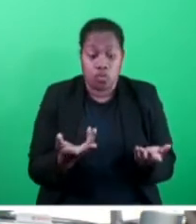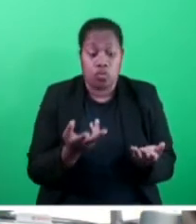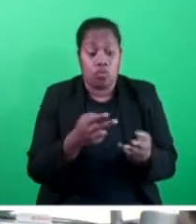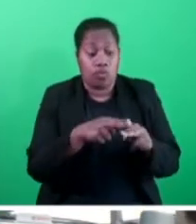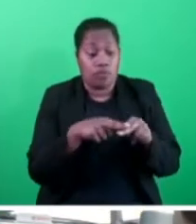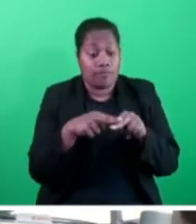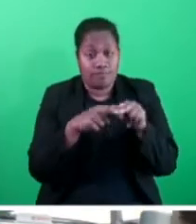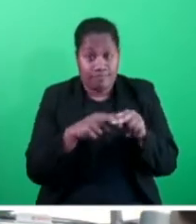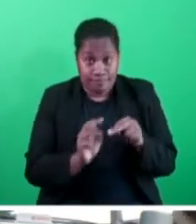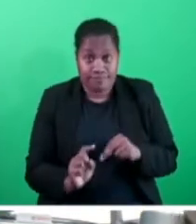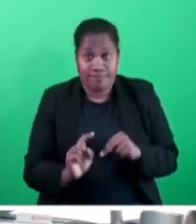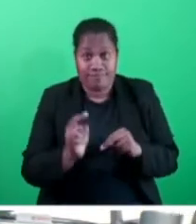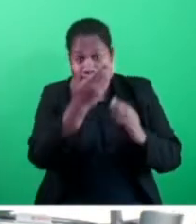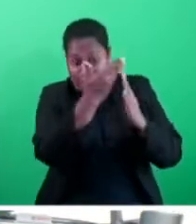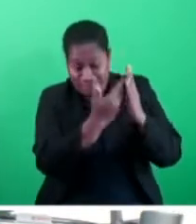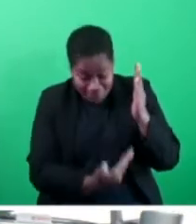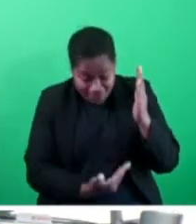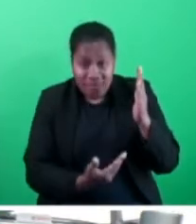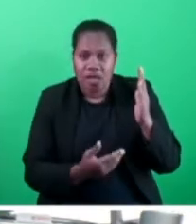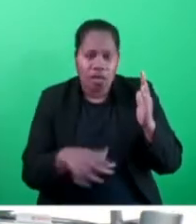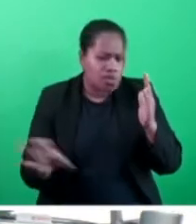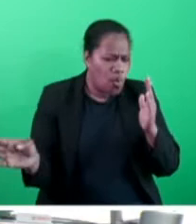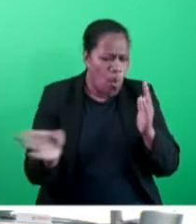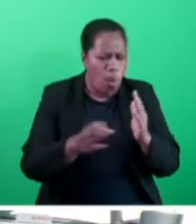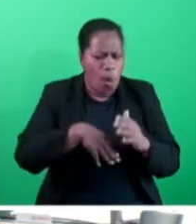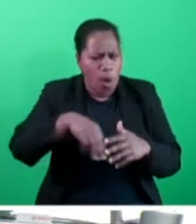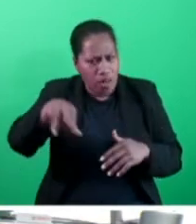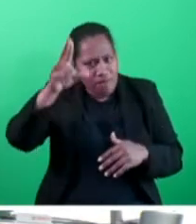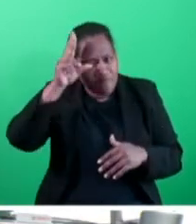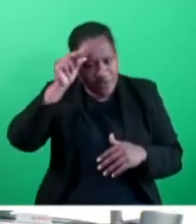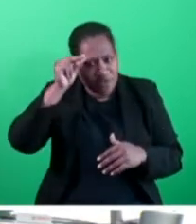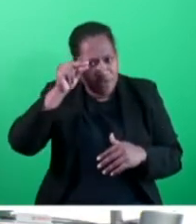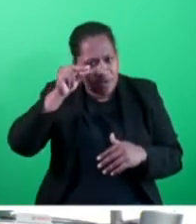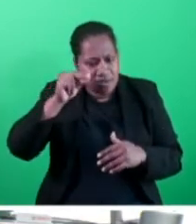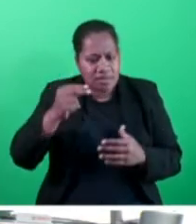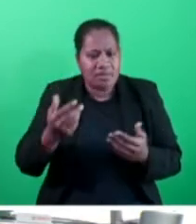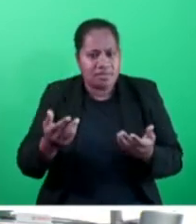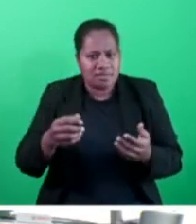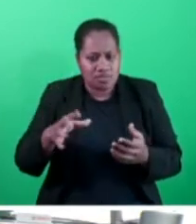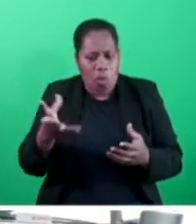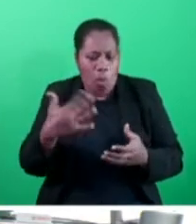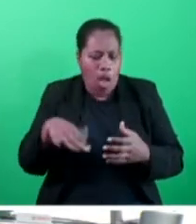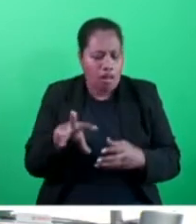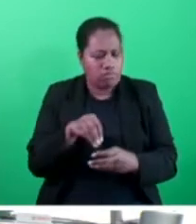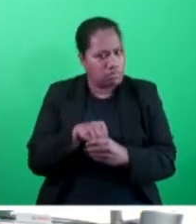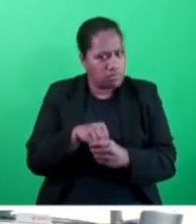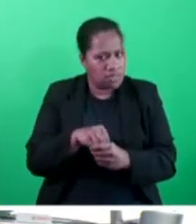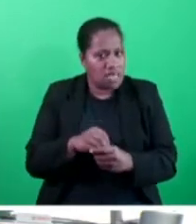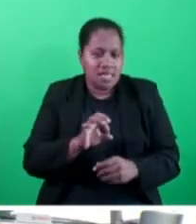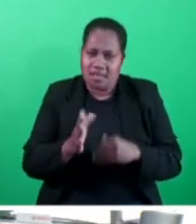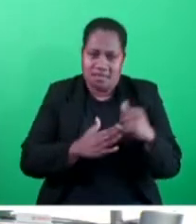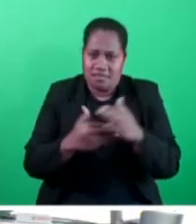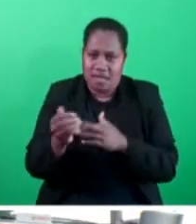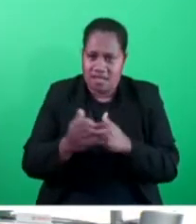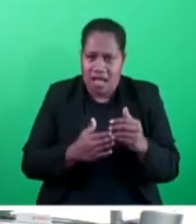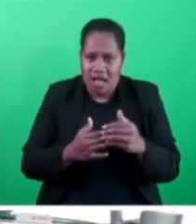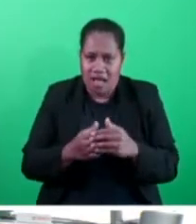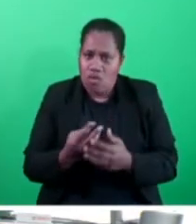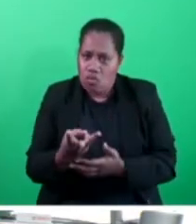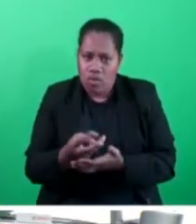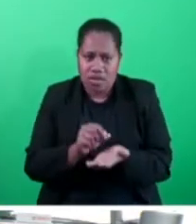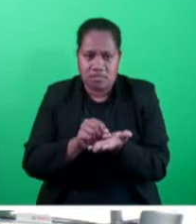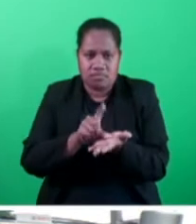mandate, that every Fijian matter, and that means no matter how low percentage, the minimum wage rate for this